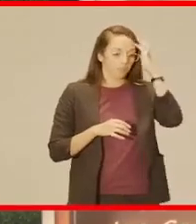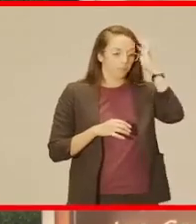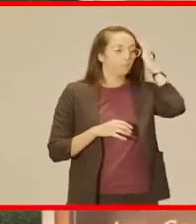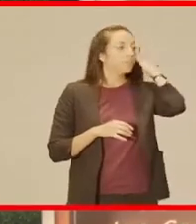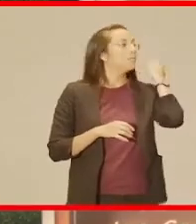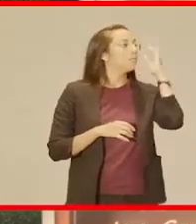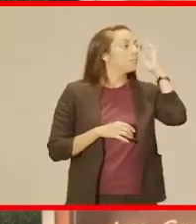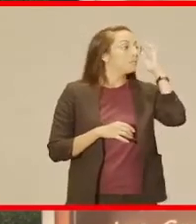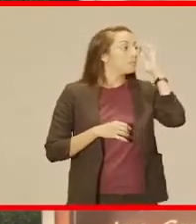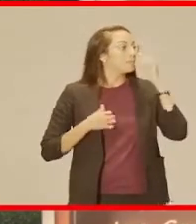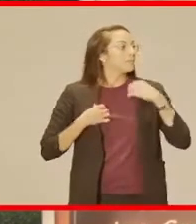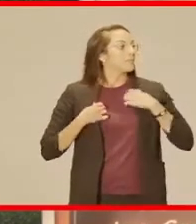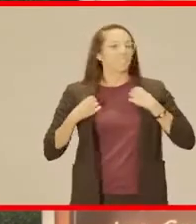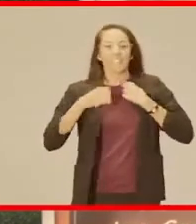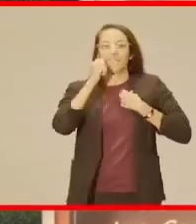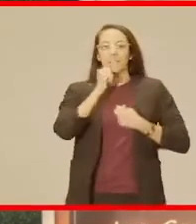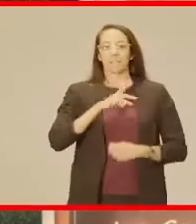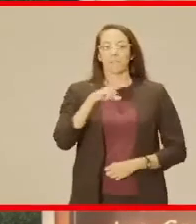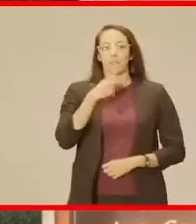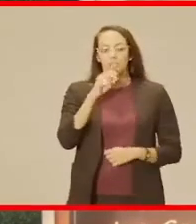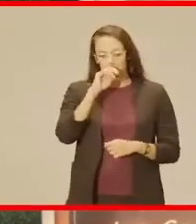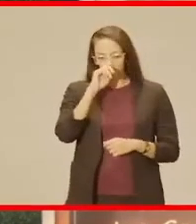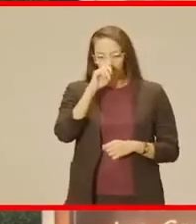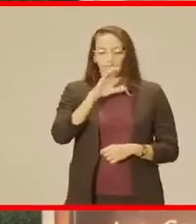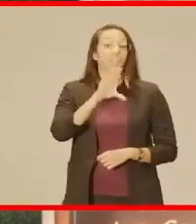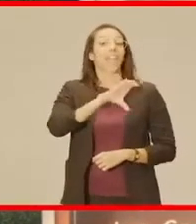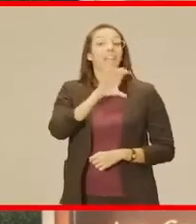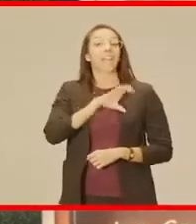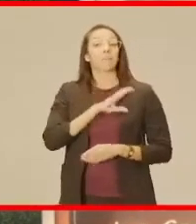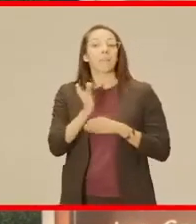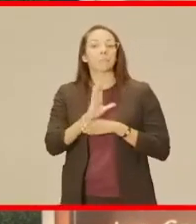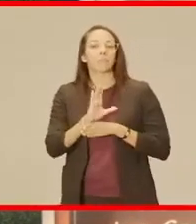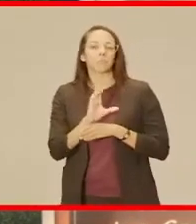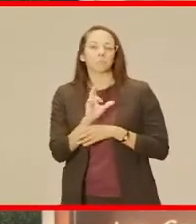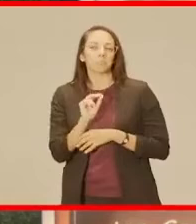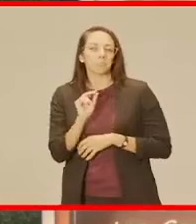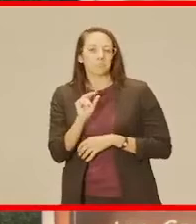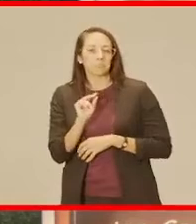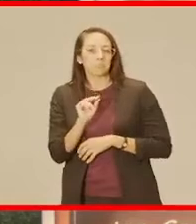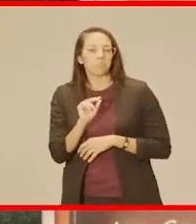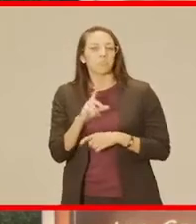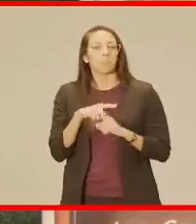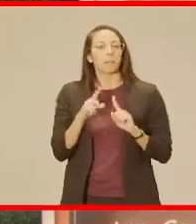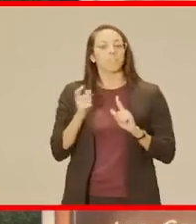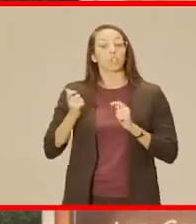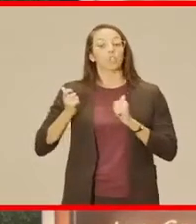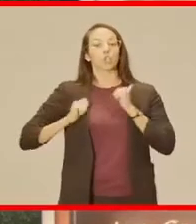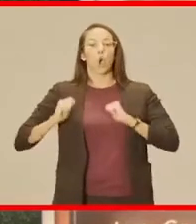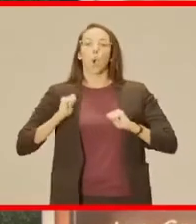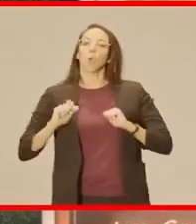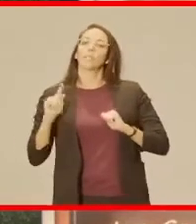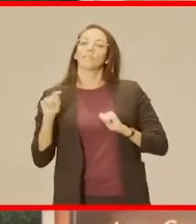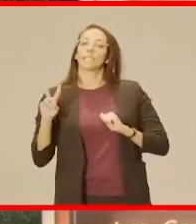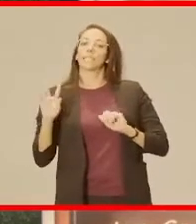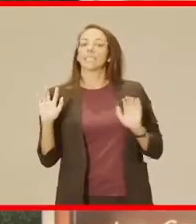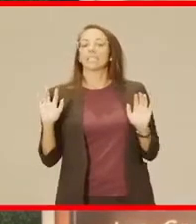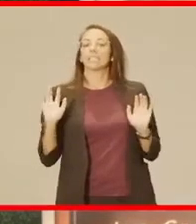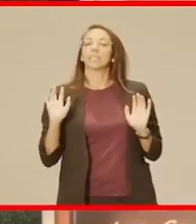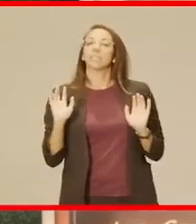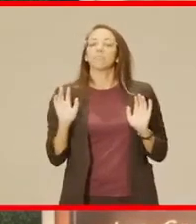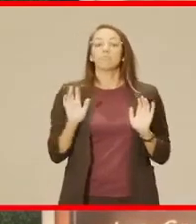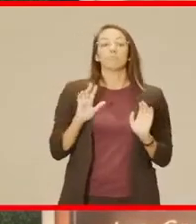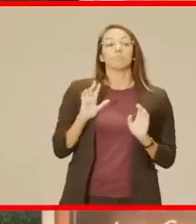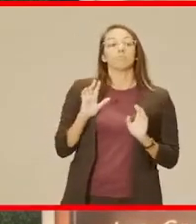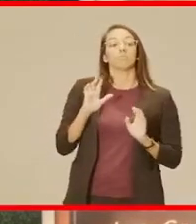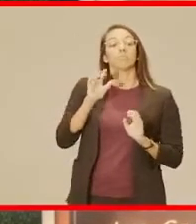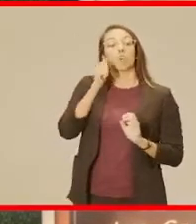It's not really an animated movie. It's really a show about a girl. Her name